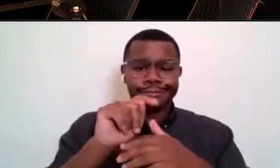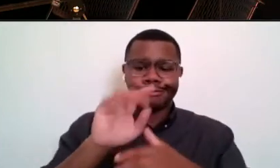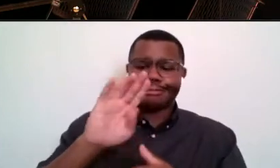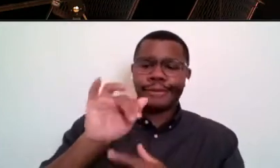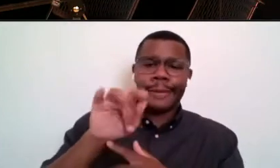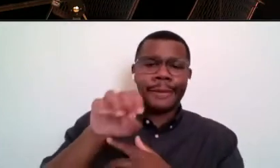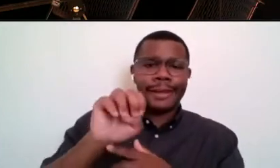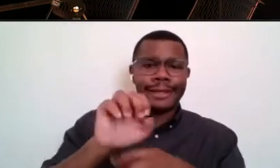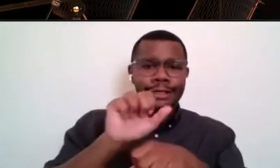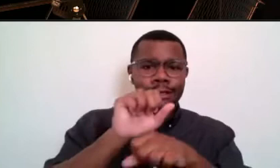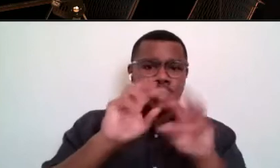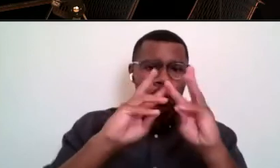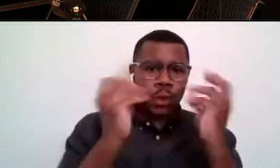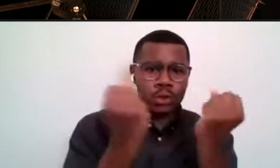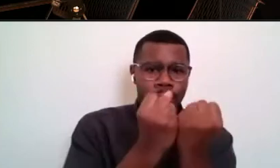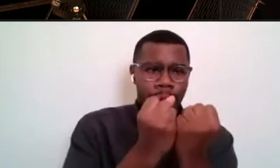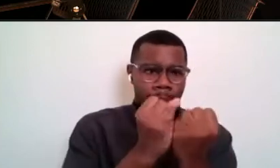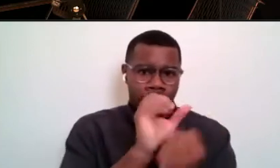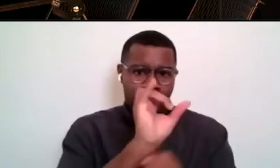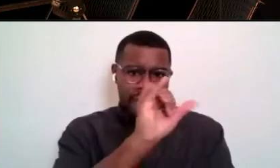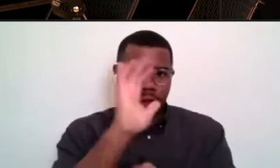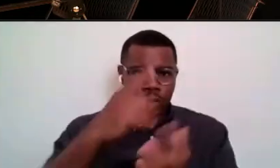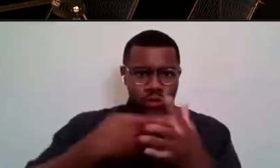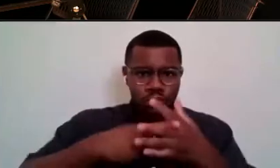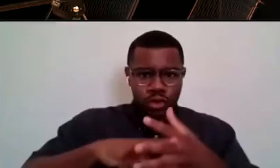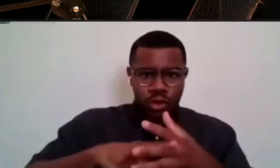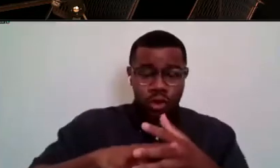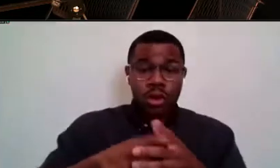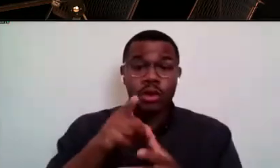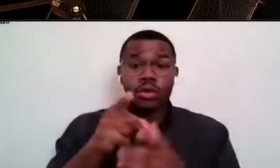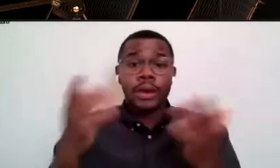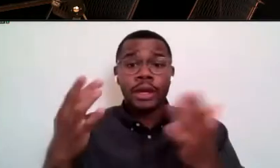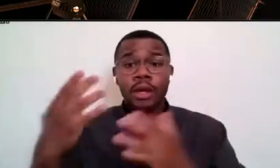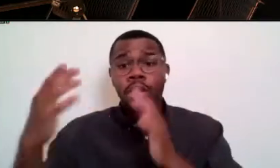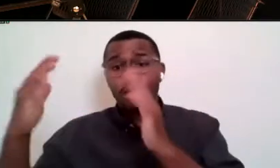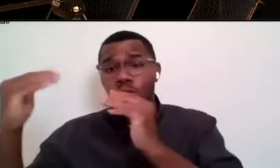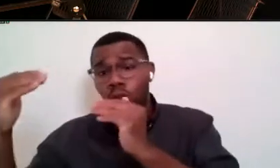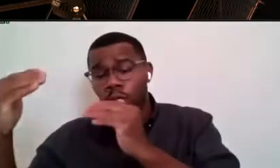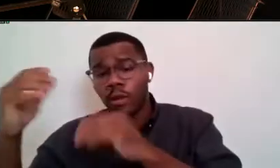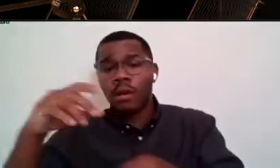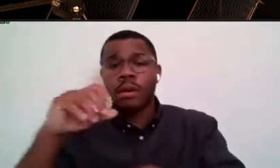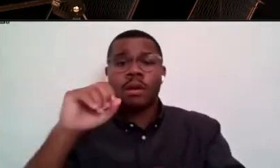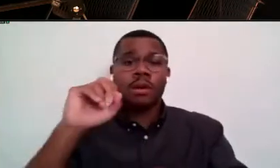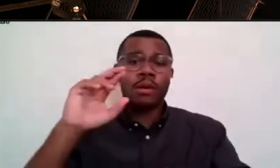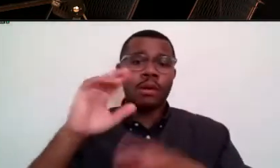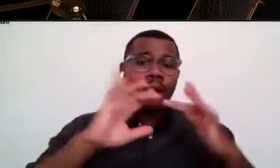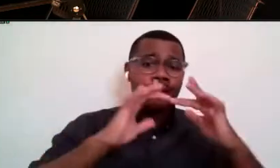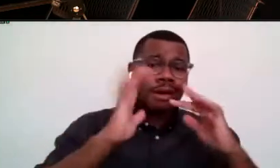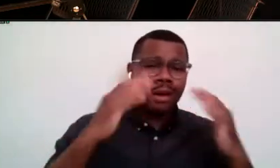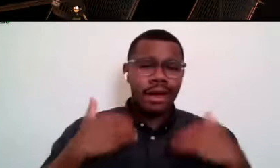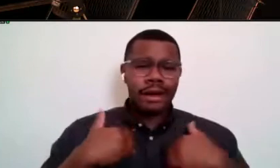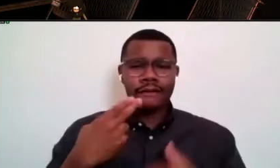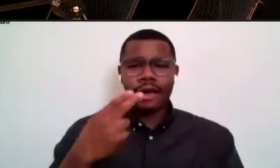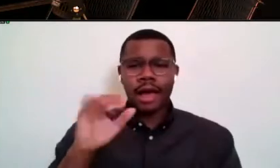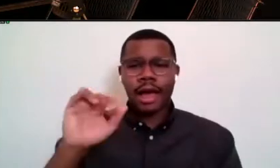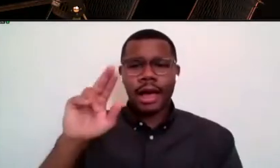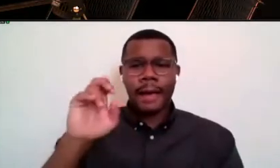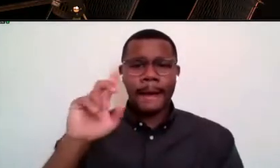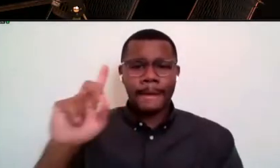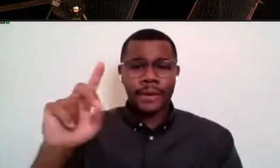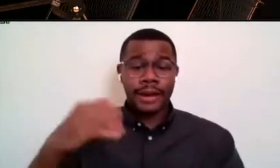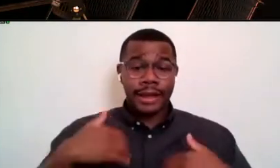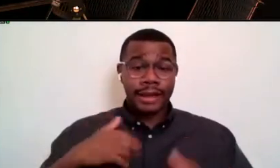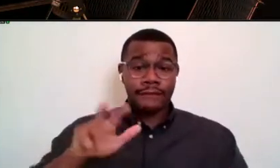room together, be in hybrid mixed breakout groups together. We have 3 amazing artists